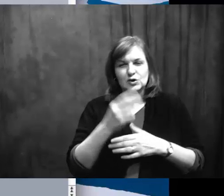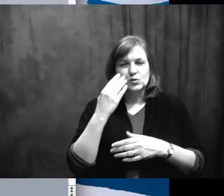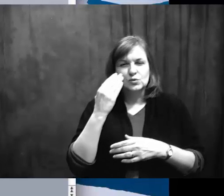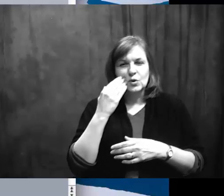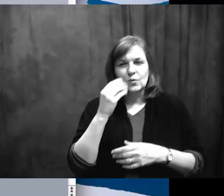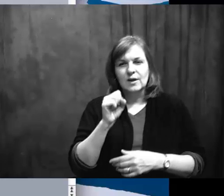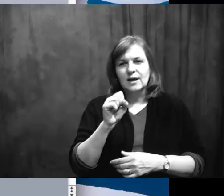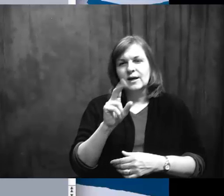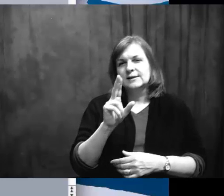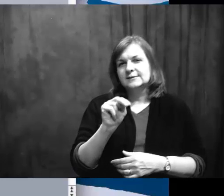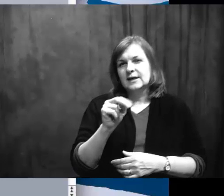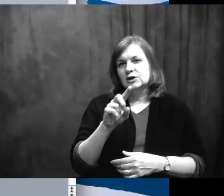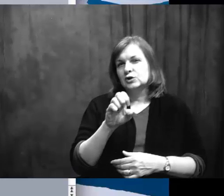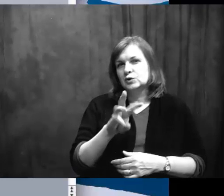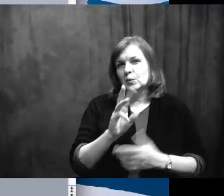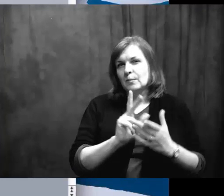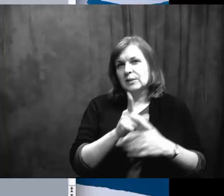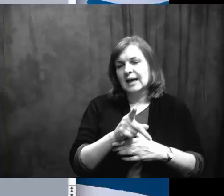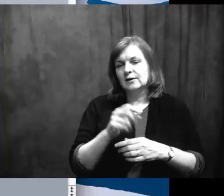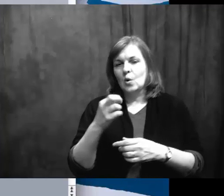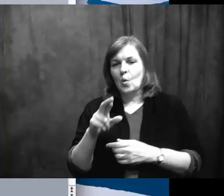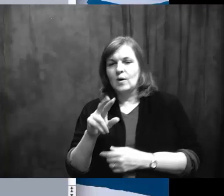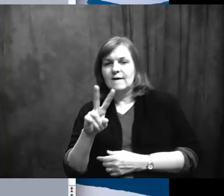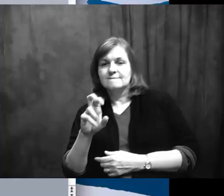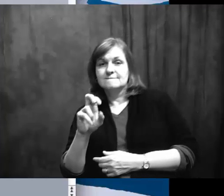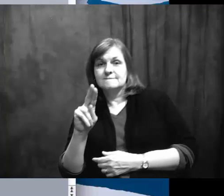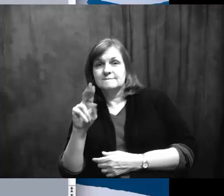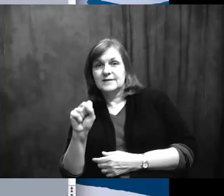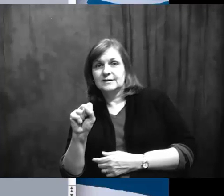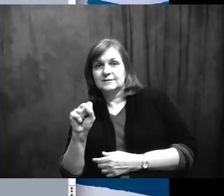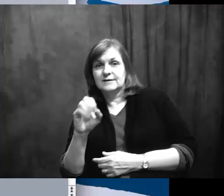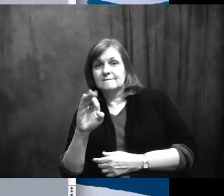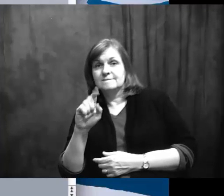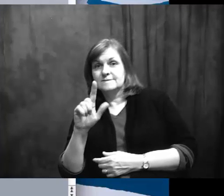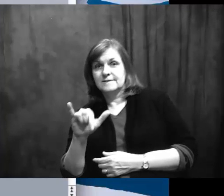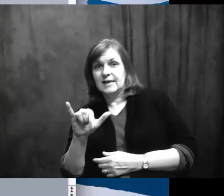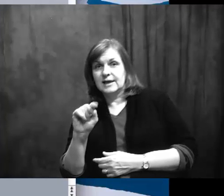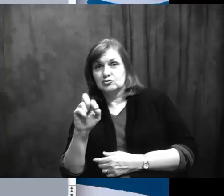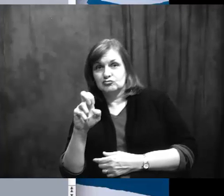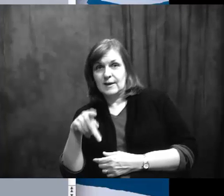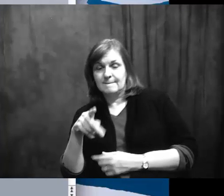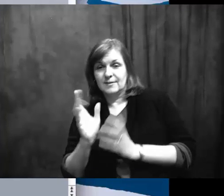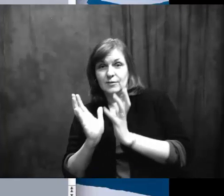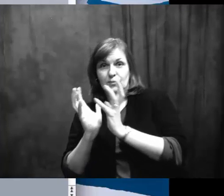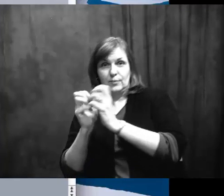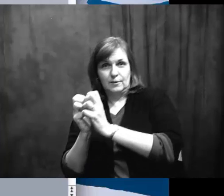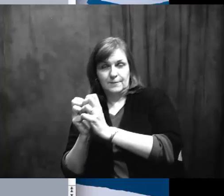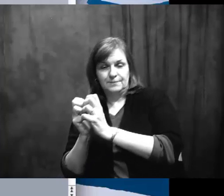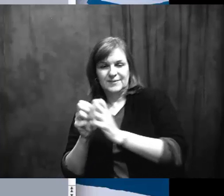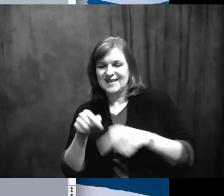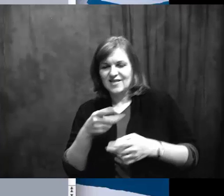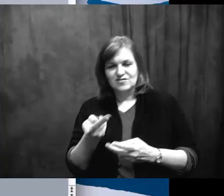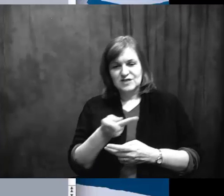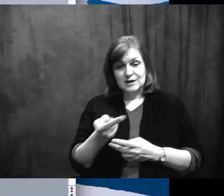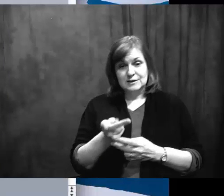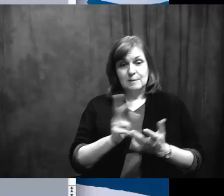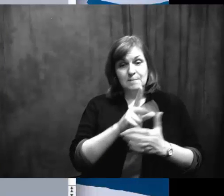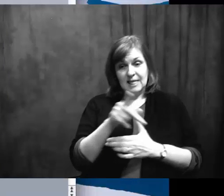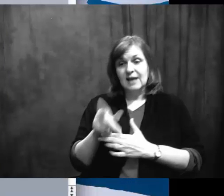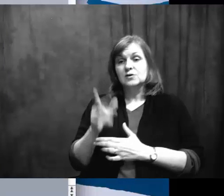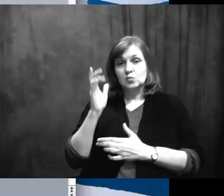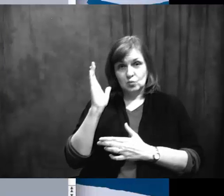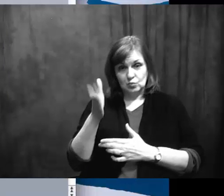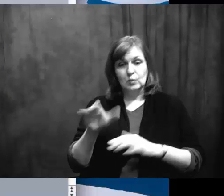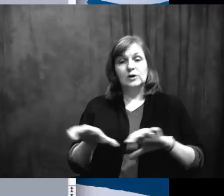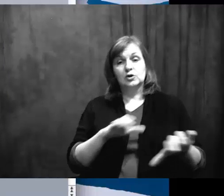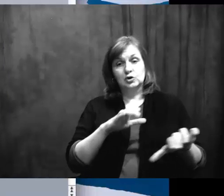plants. Many of you may know the Venus flytrap plant. And the idea here is that these plants still